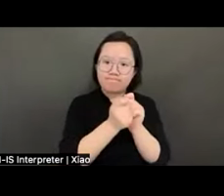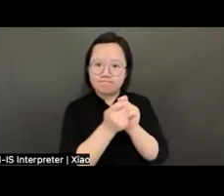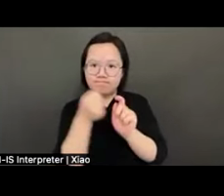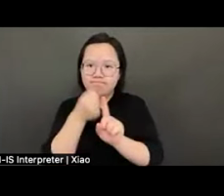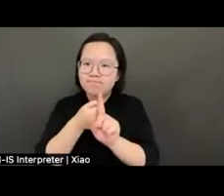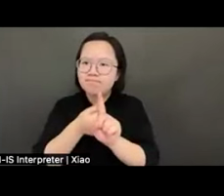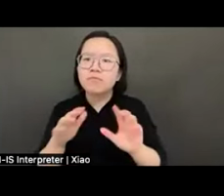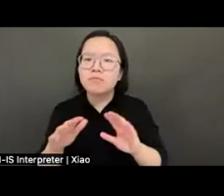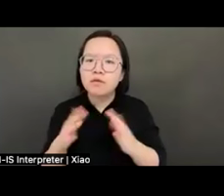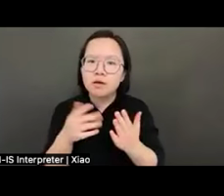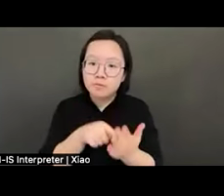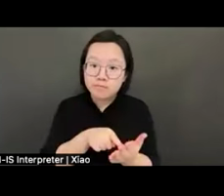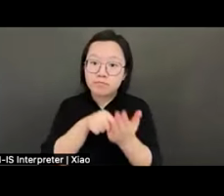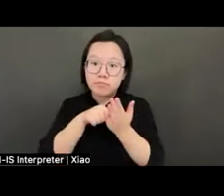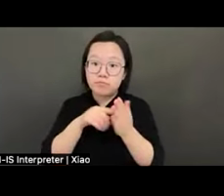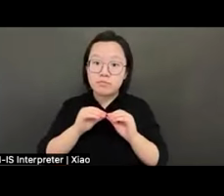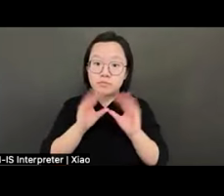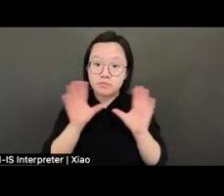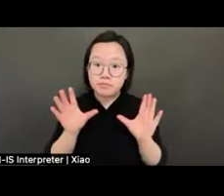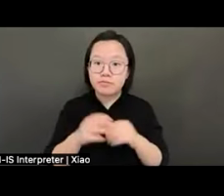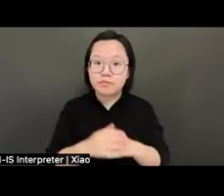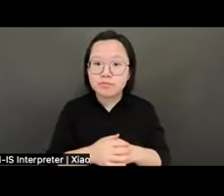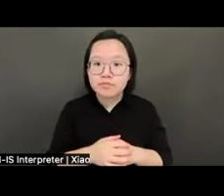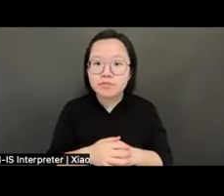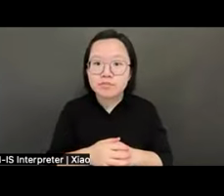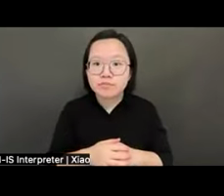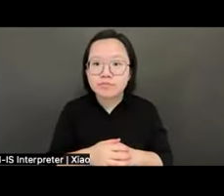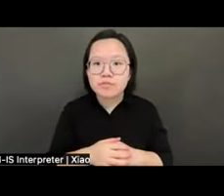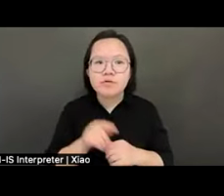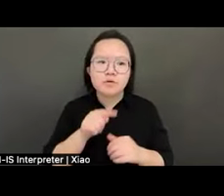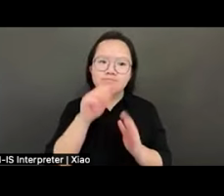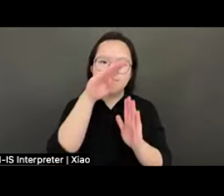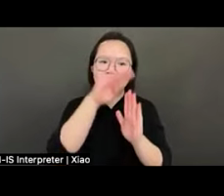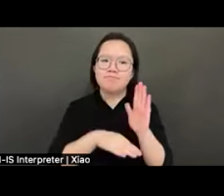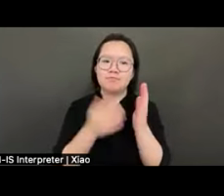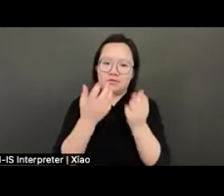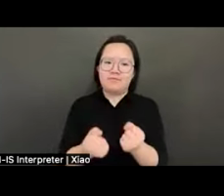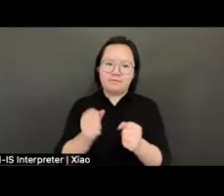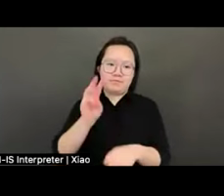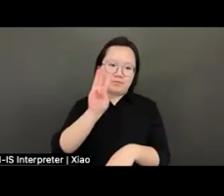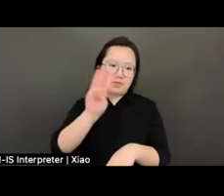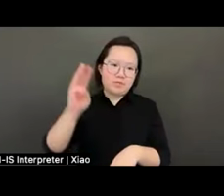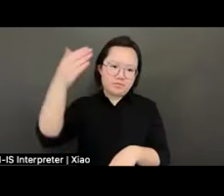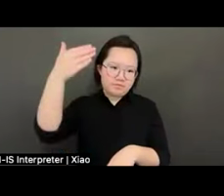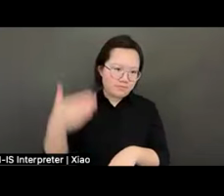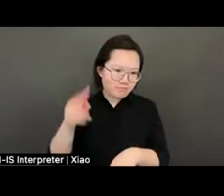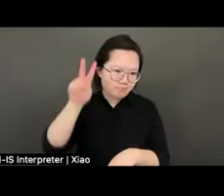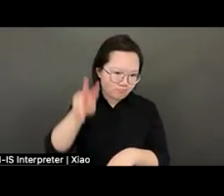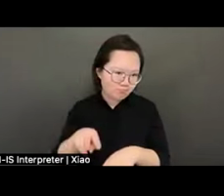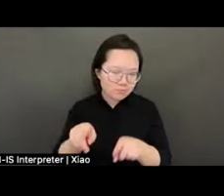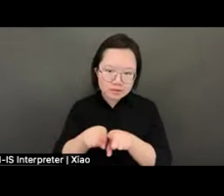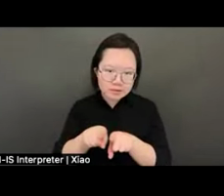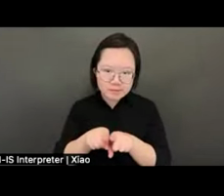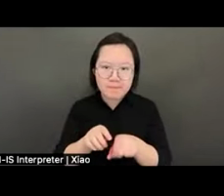manual and on the website. Initiatives should actively engage in efforts to influence public policies, government and community